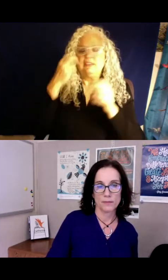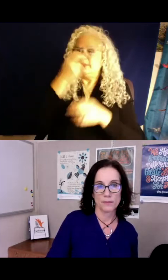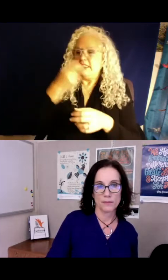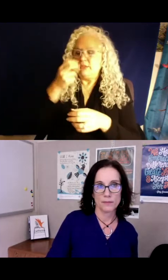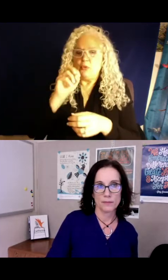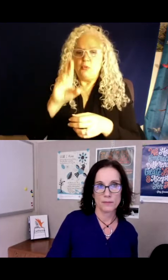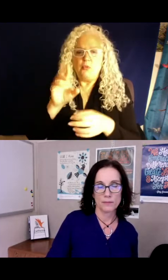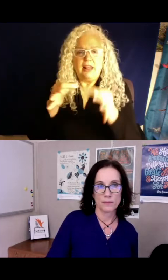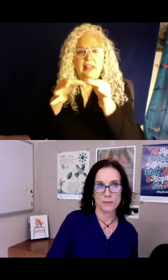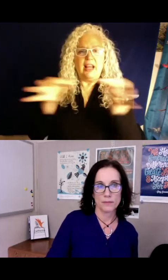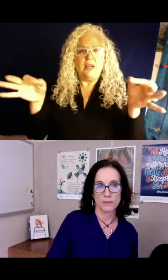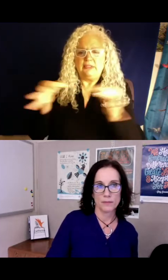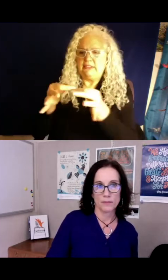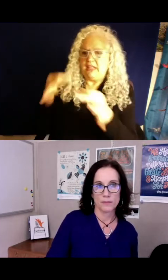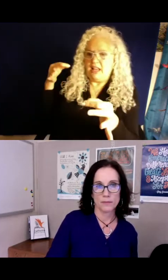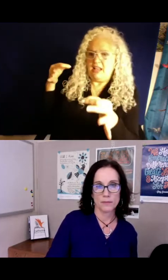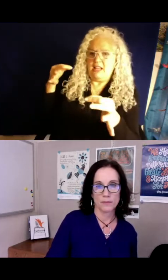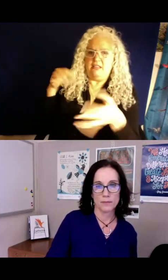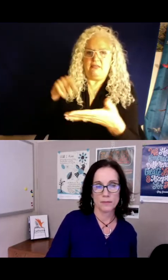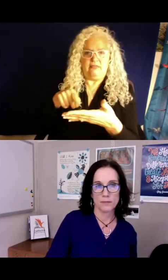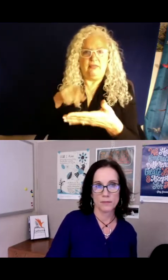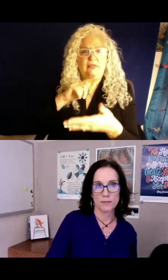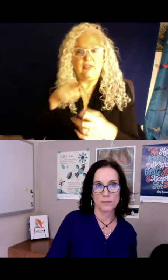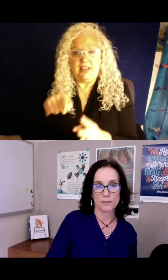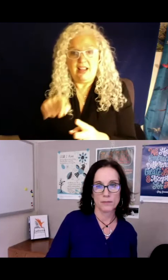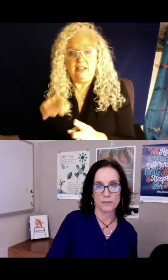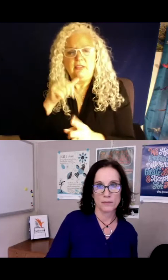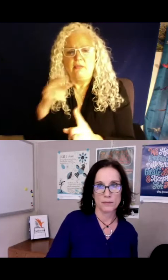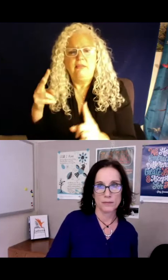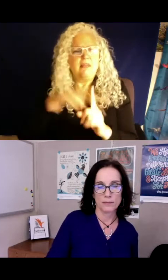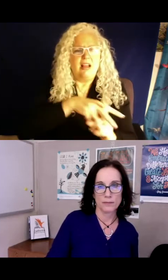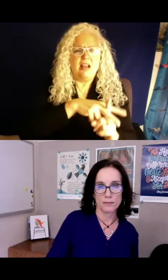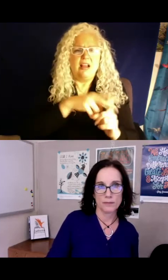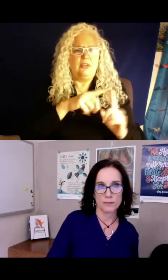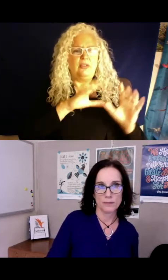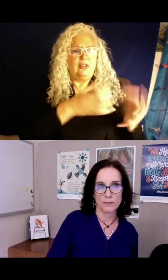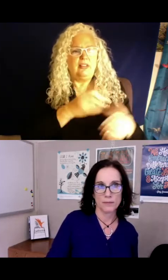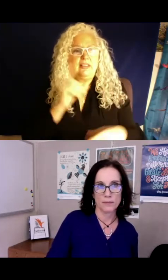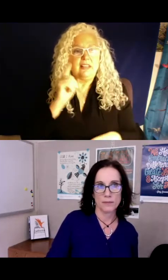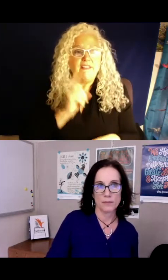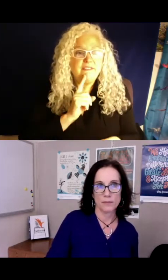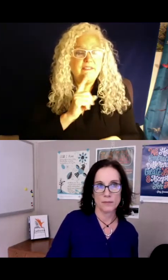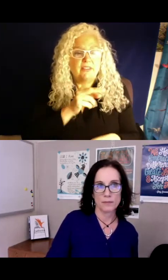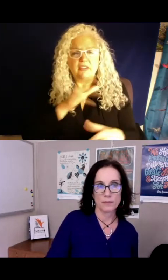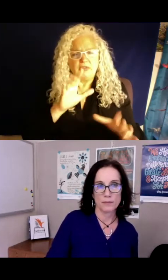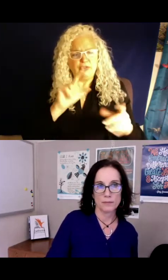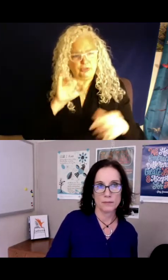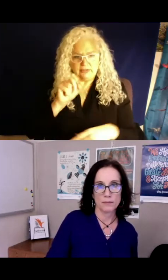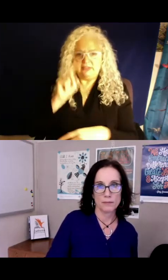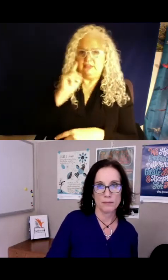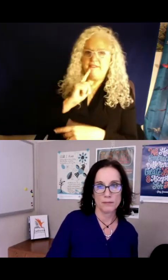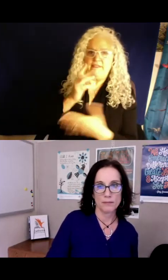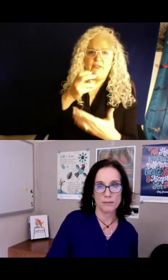in the IEPs, they have these terms, speech or language delayed. And that does not